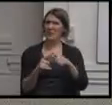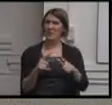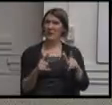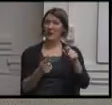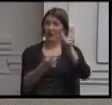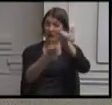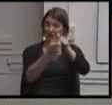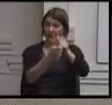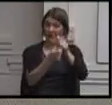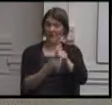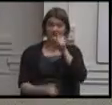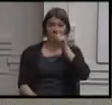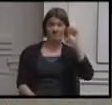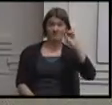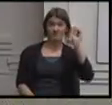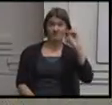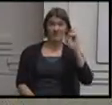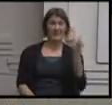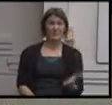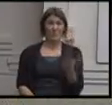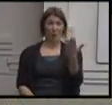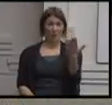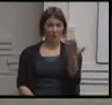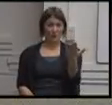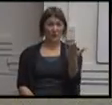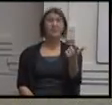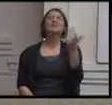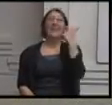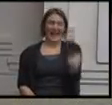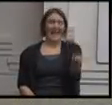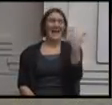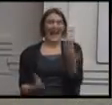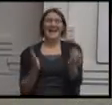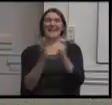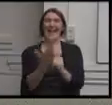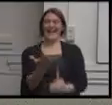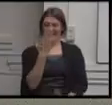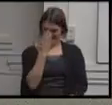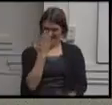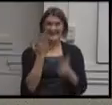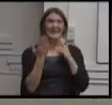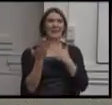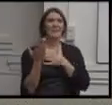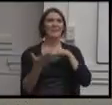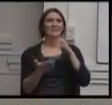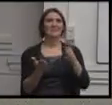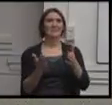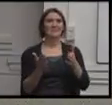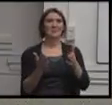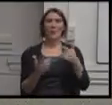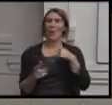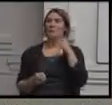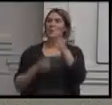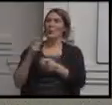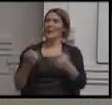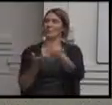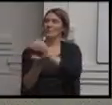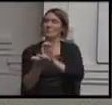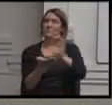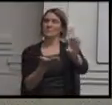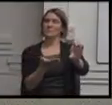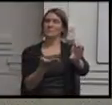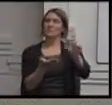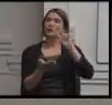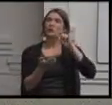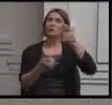But the proposal that he made most recently, other than wanting to use donations to buy window blinds for the select